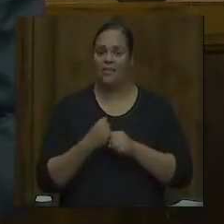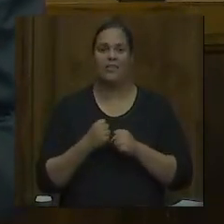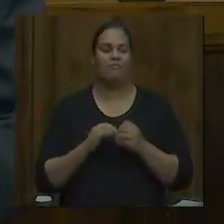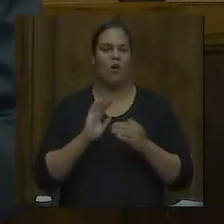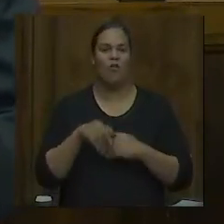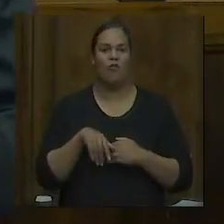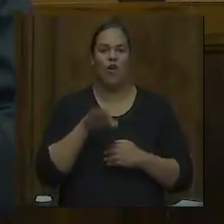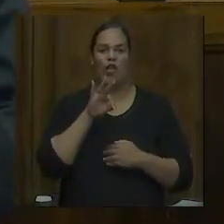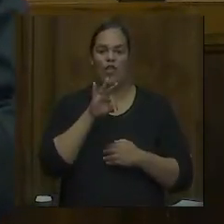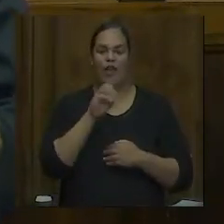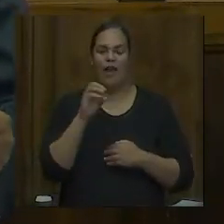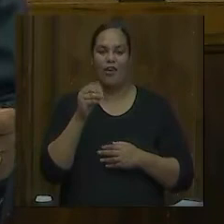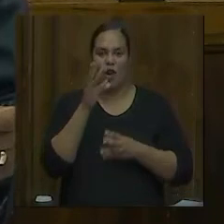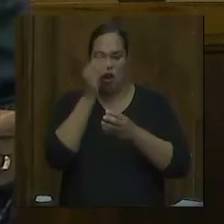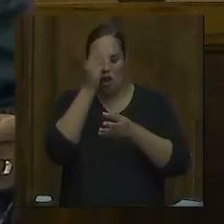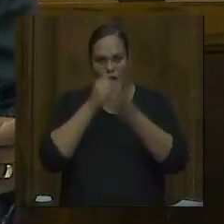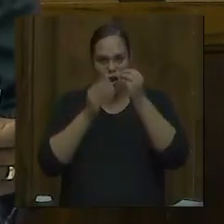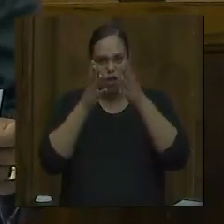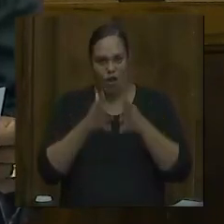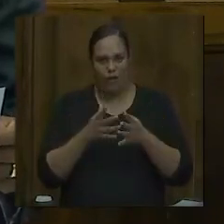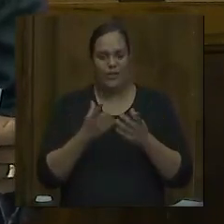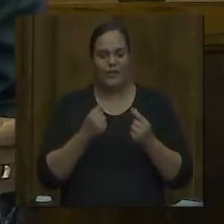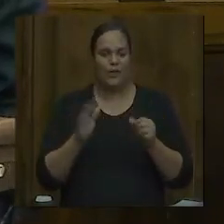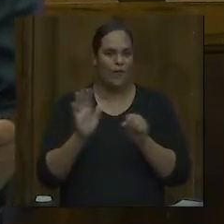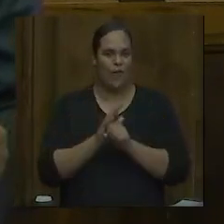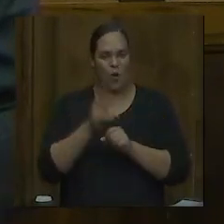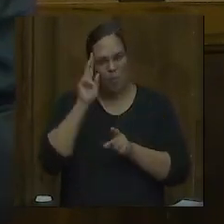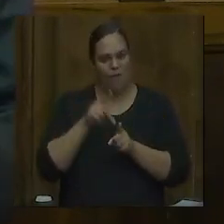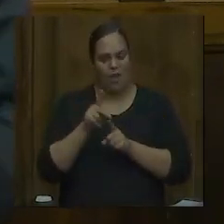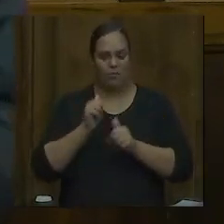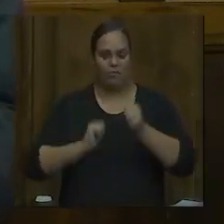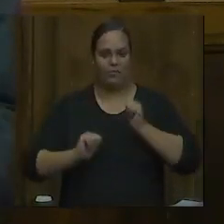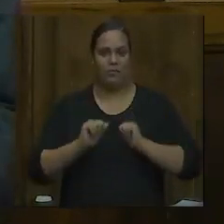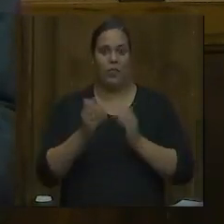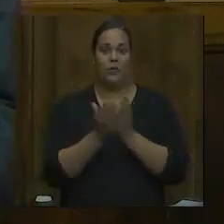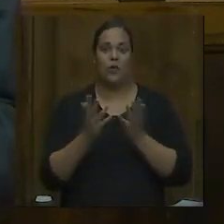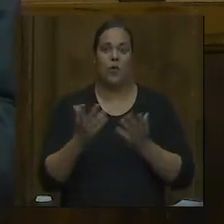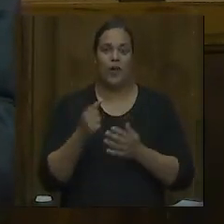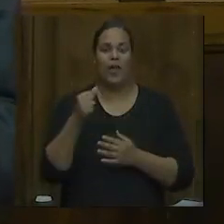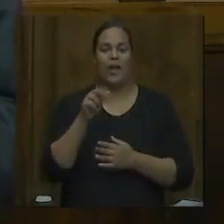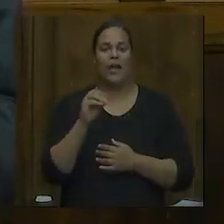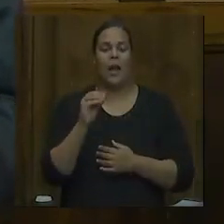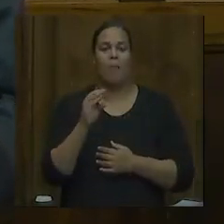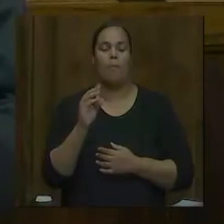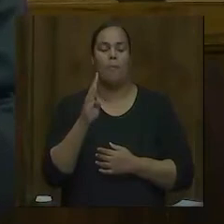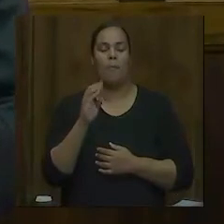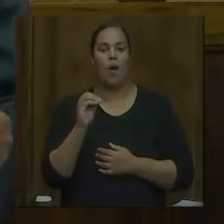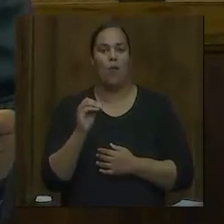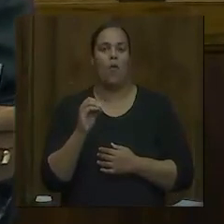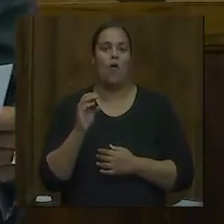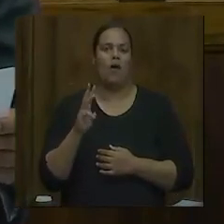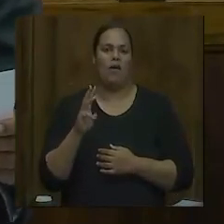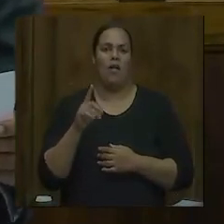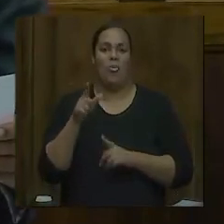than 300 learners saw professional productions at their school in Grabouw, where the voice winner,